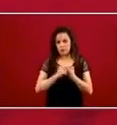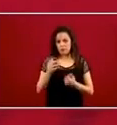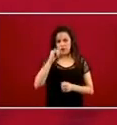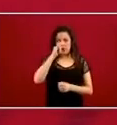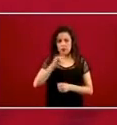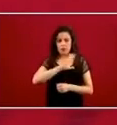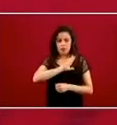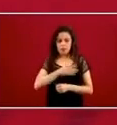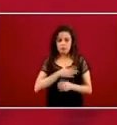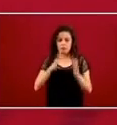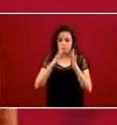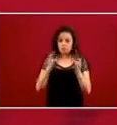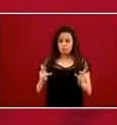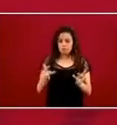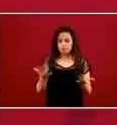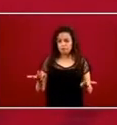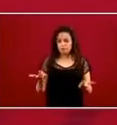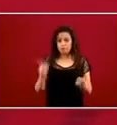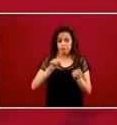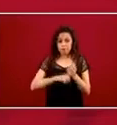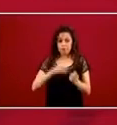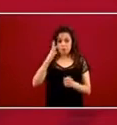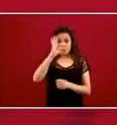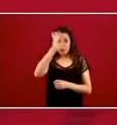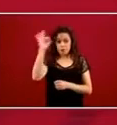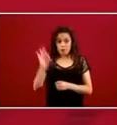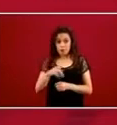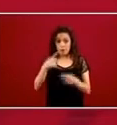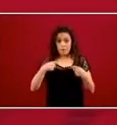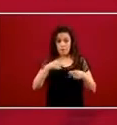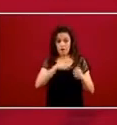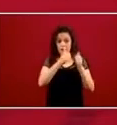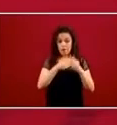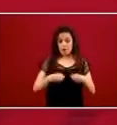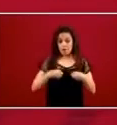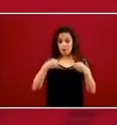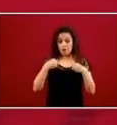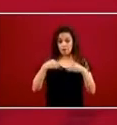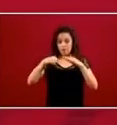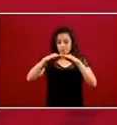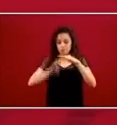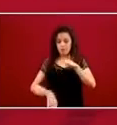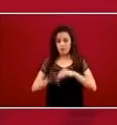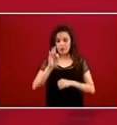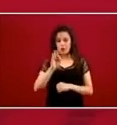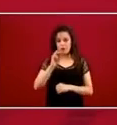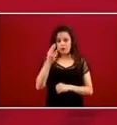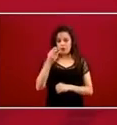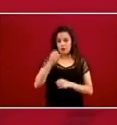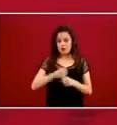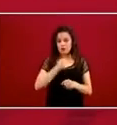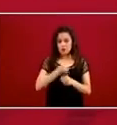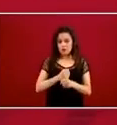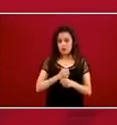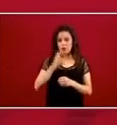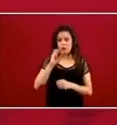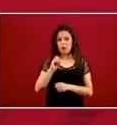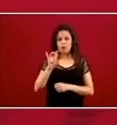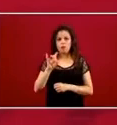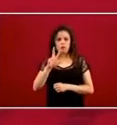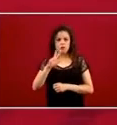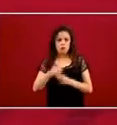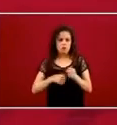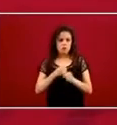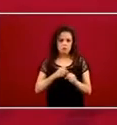Spain, Italy have 50% of their population are under 43 or under